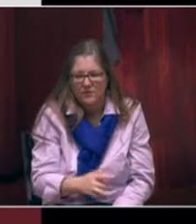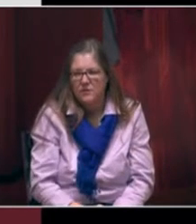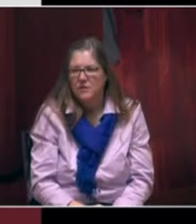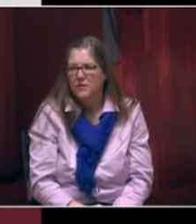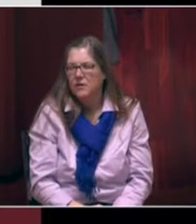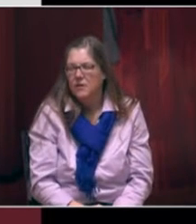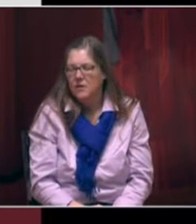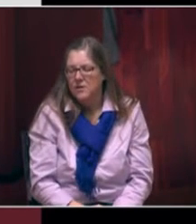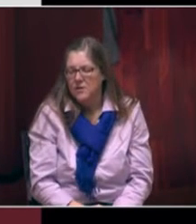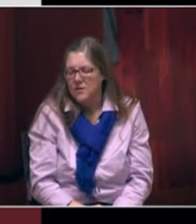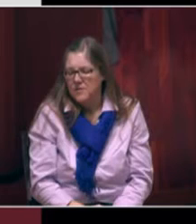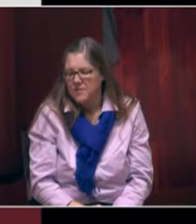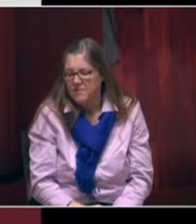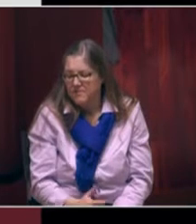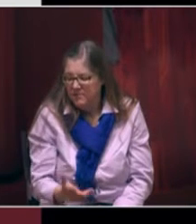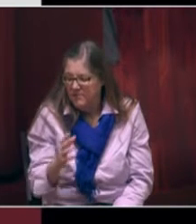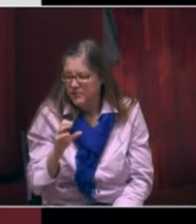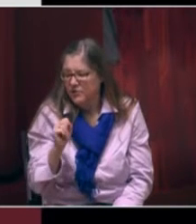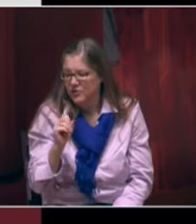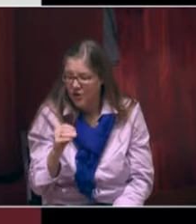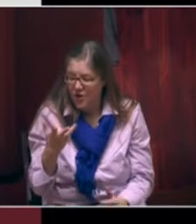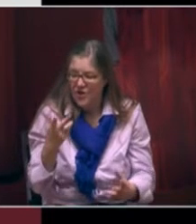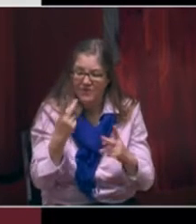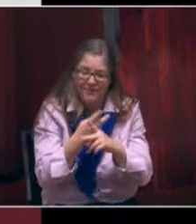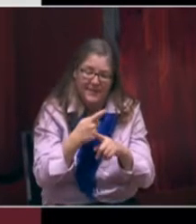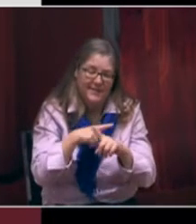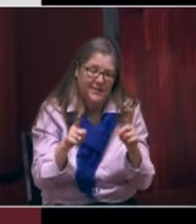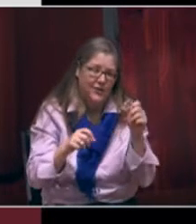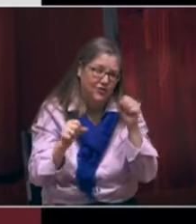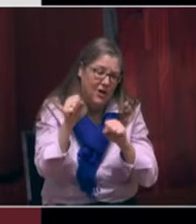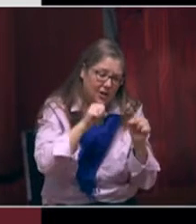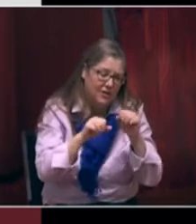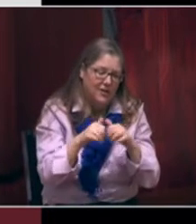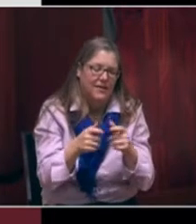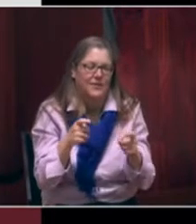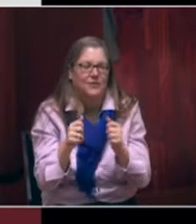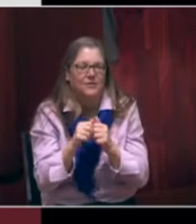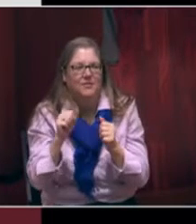full. So we have different strategies to deal with space